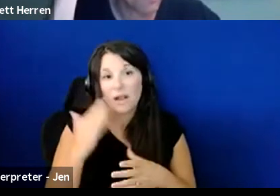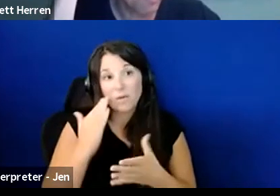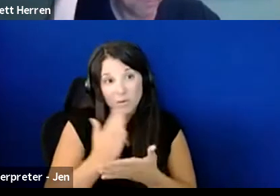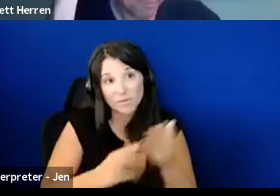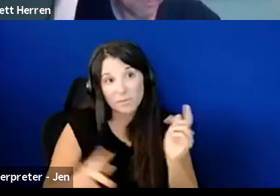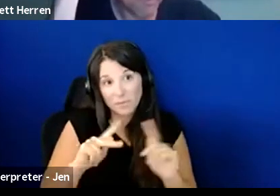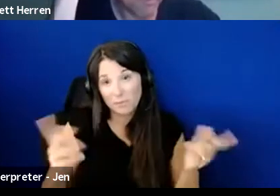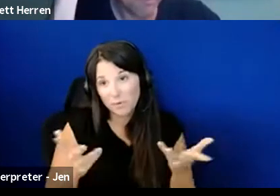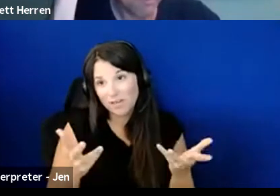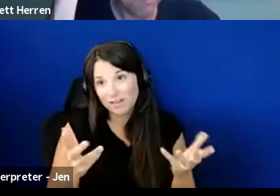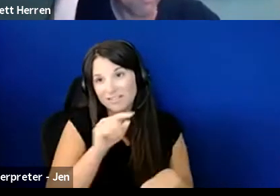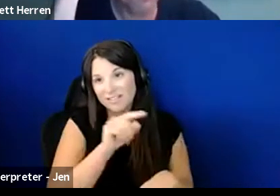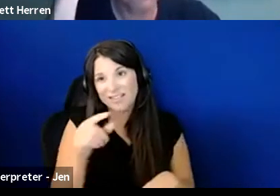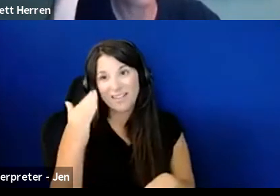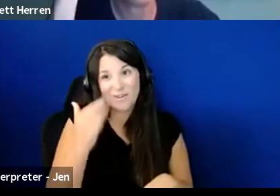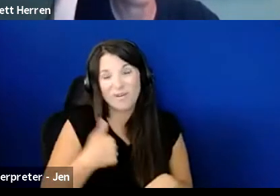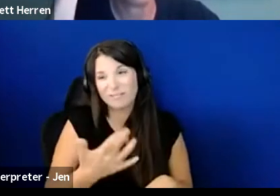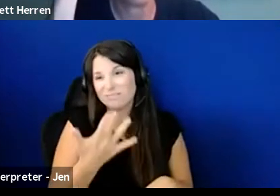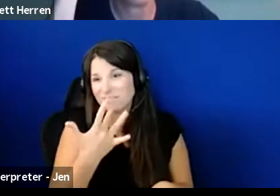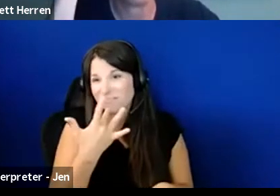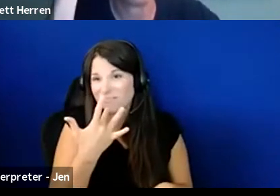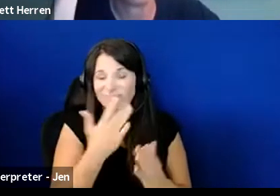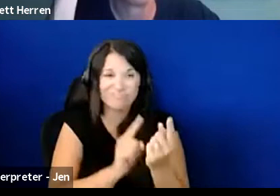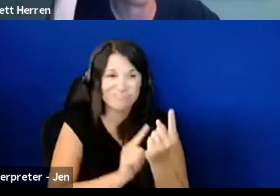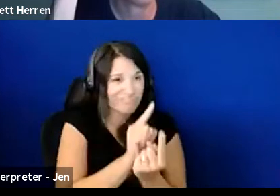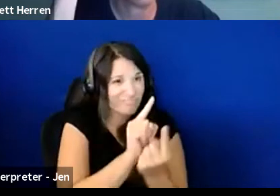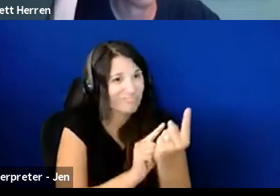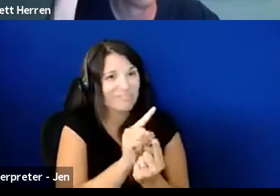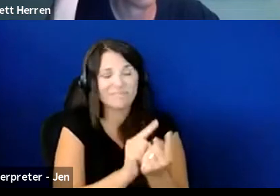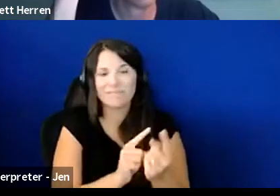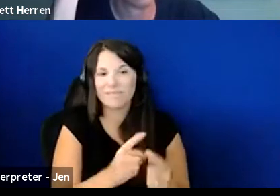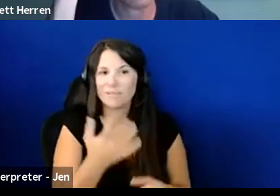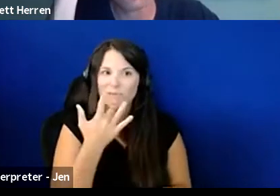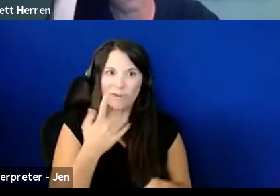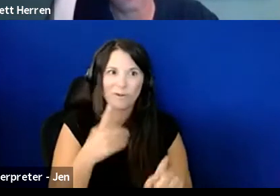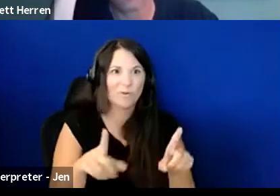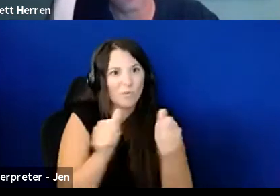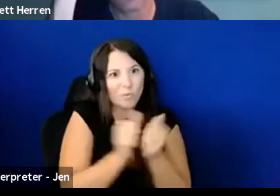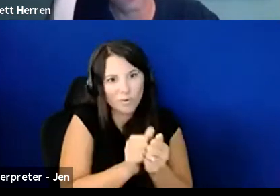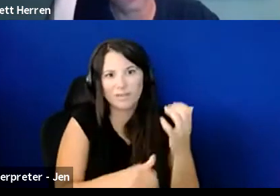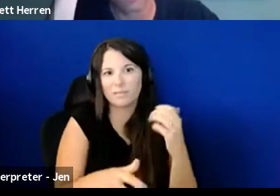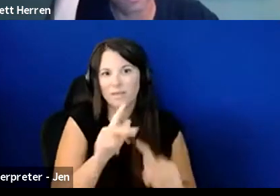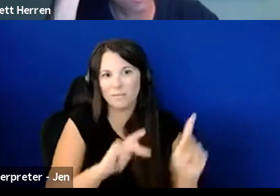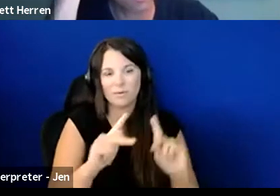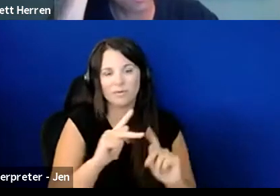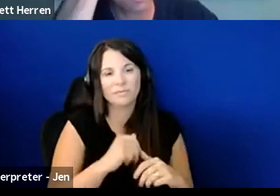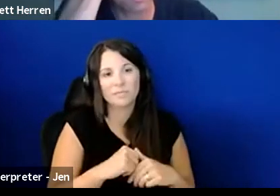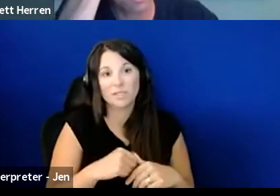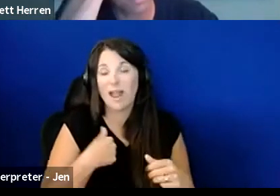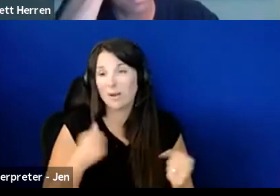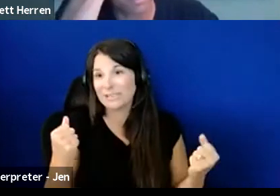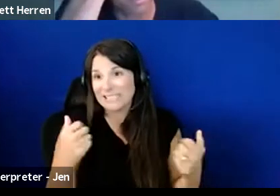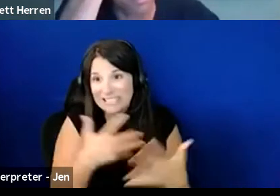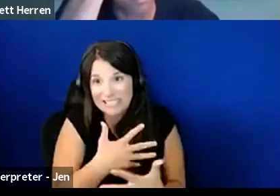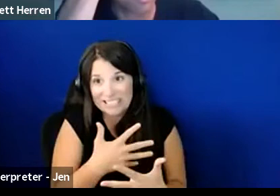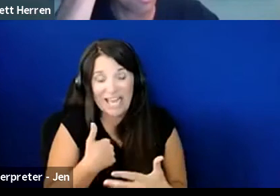that I am a face-to-face person and I want to be with people. And so I was scared. I didn't know anything. I had only